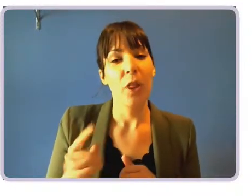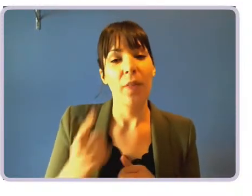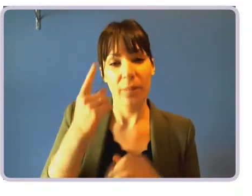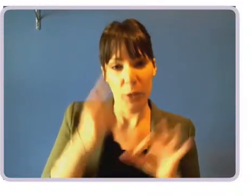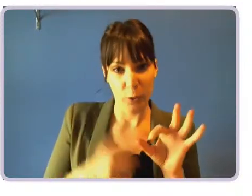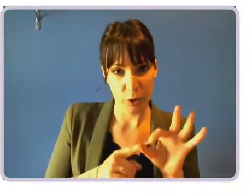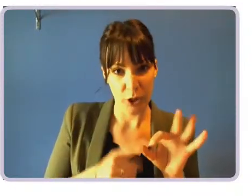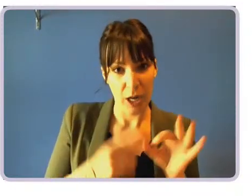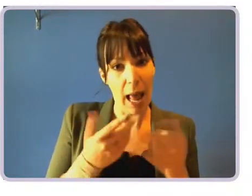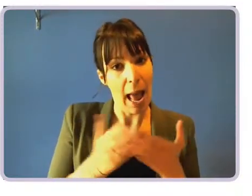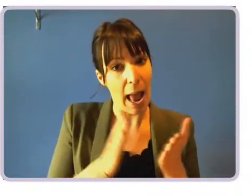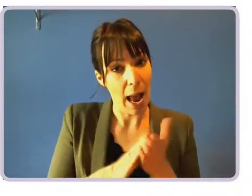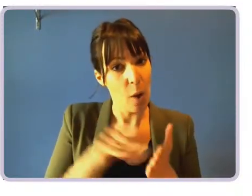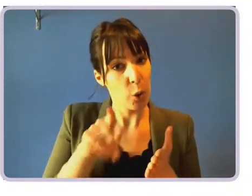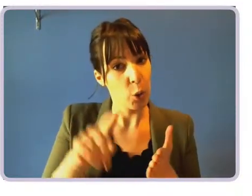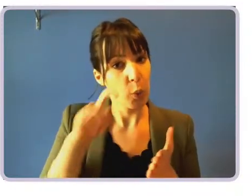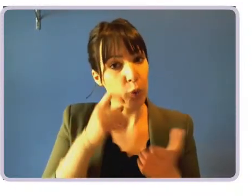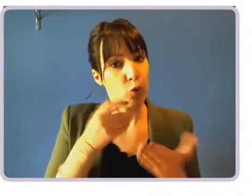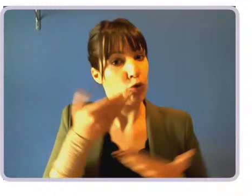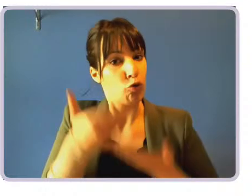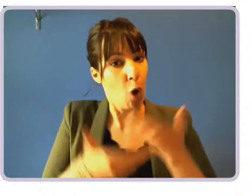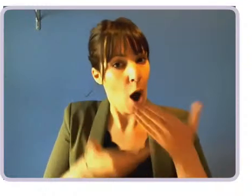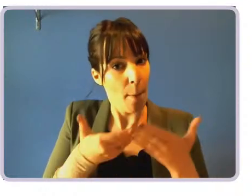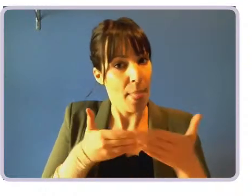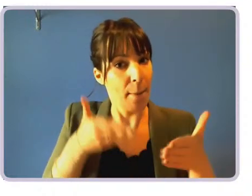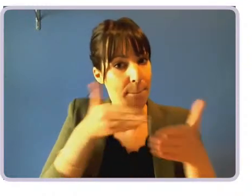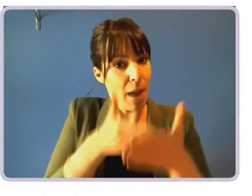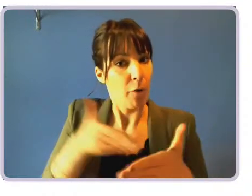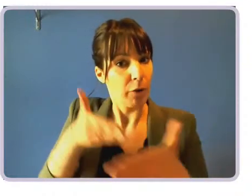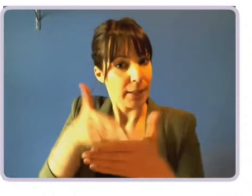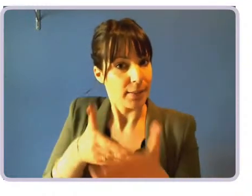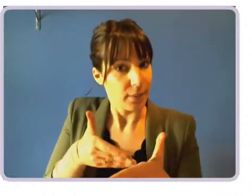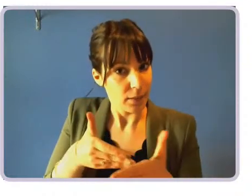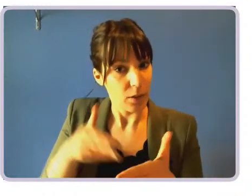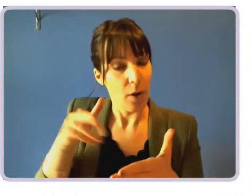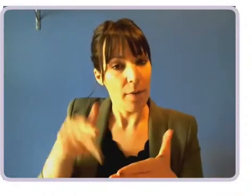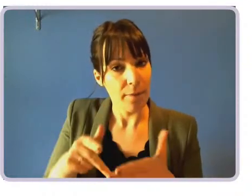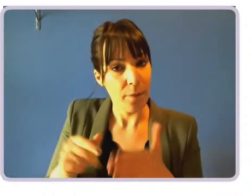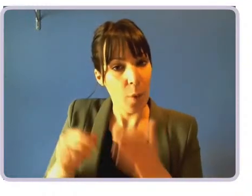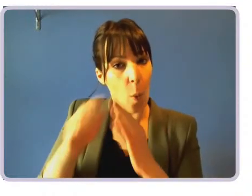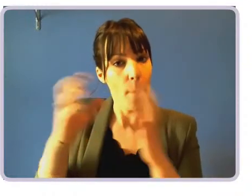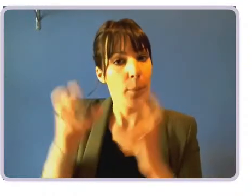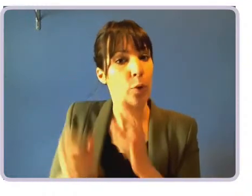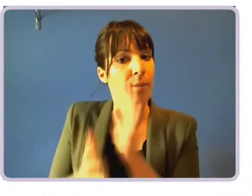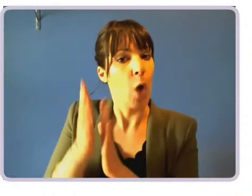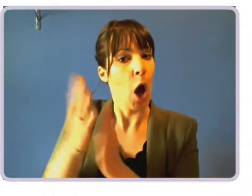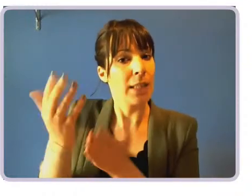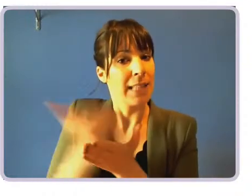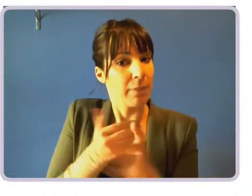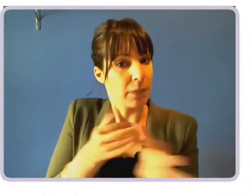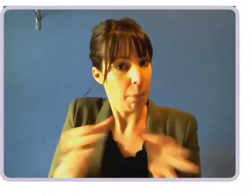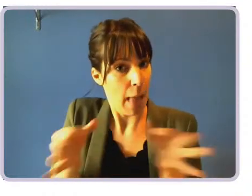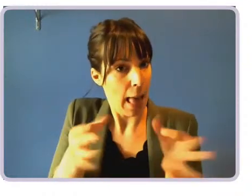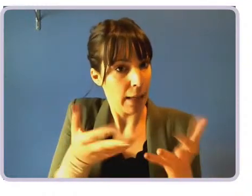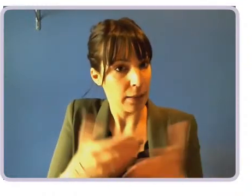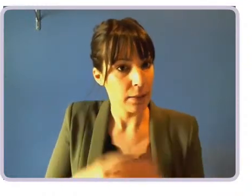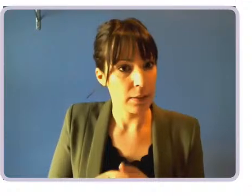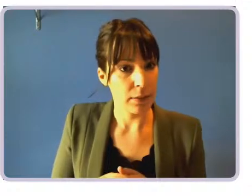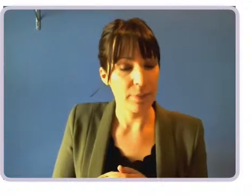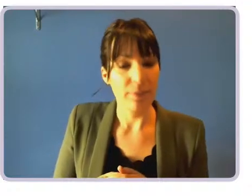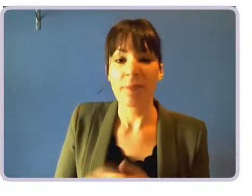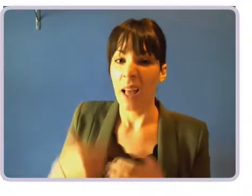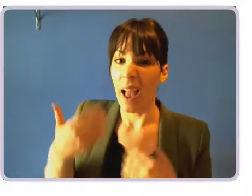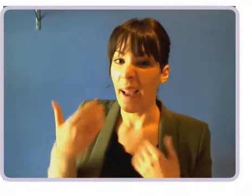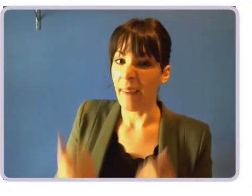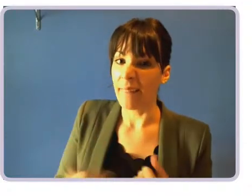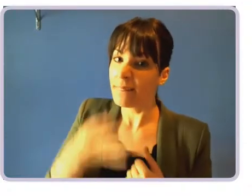the barriers to your bushfire safety plan, Tony? There are quite a few barriers that